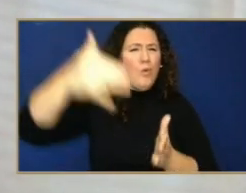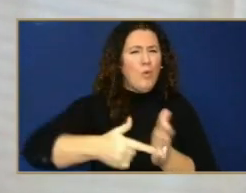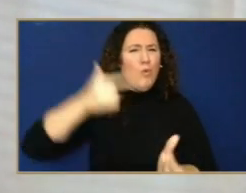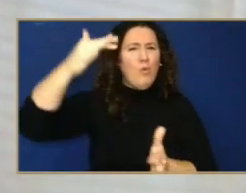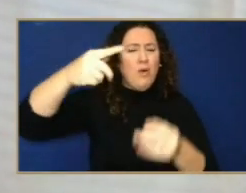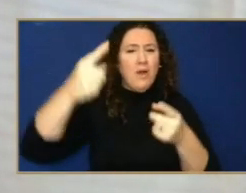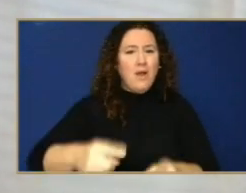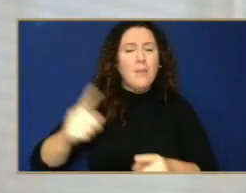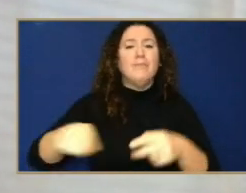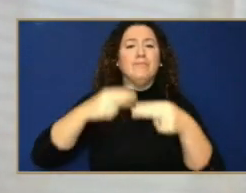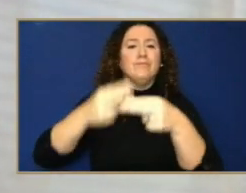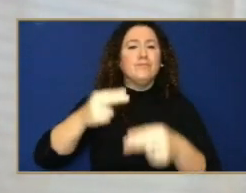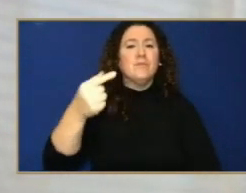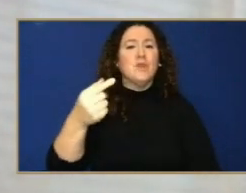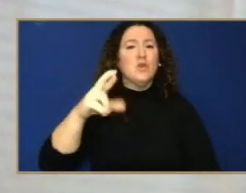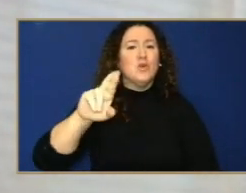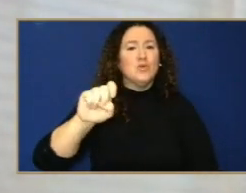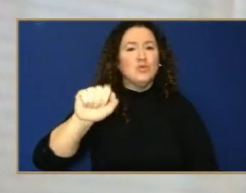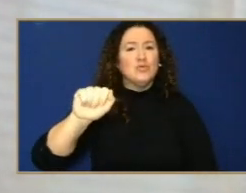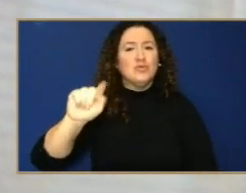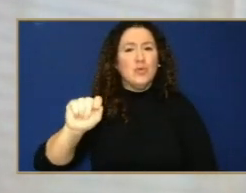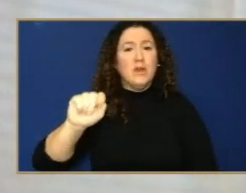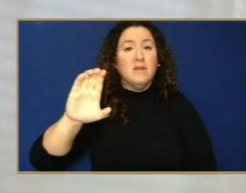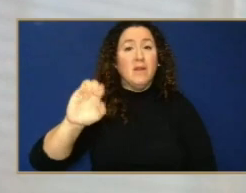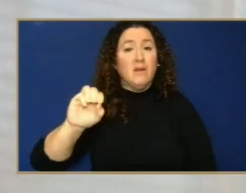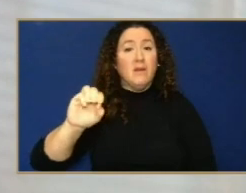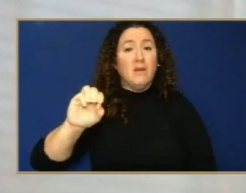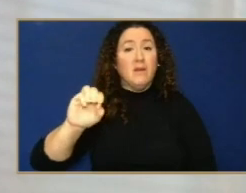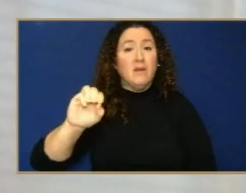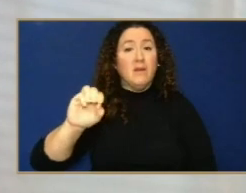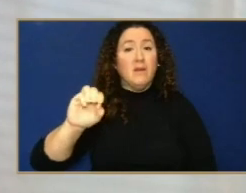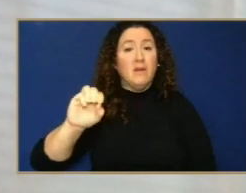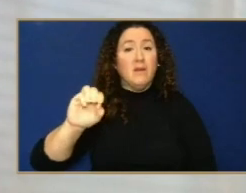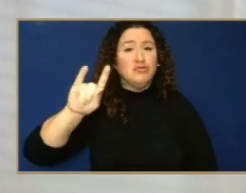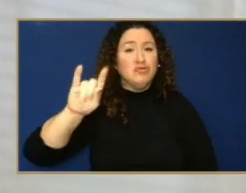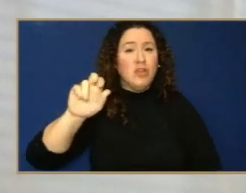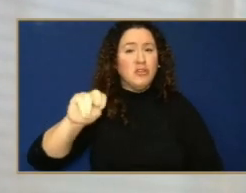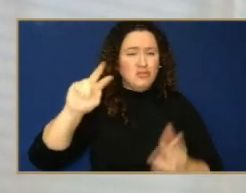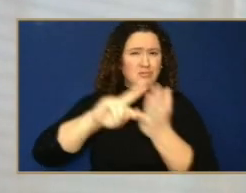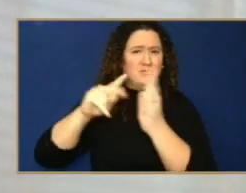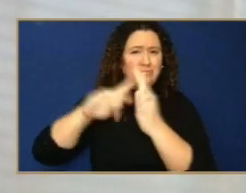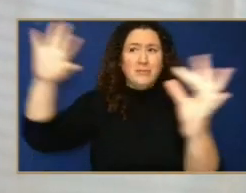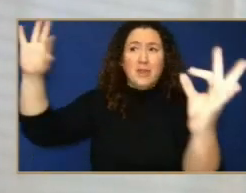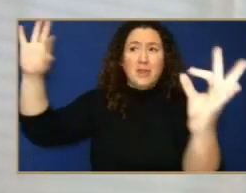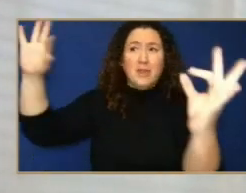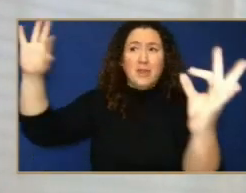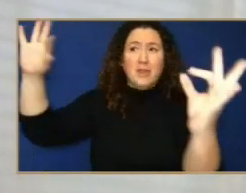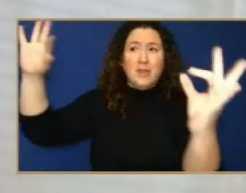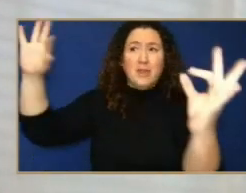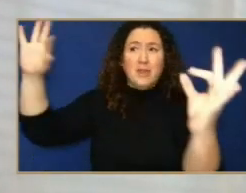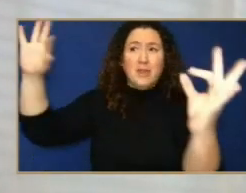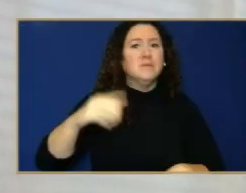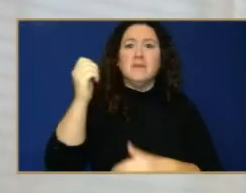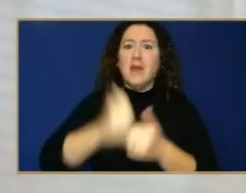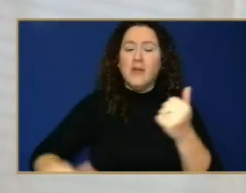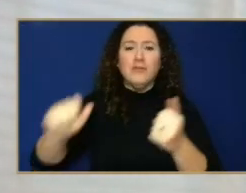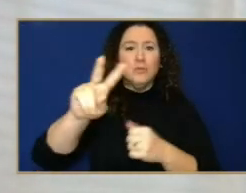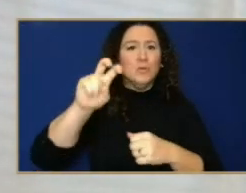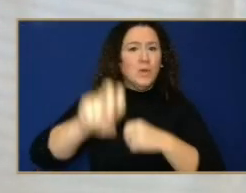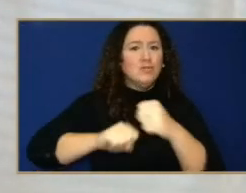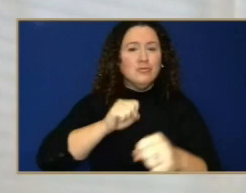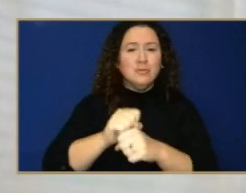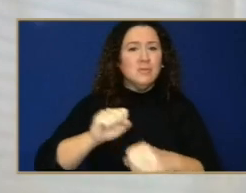only appears every 20 years. However, the last time it has been seen this close was in